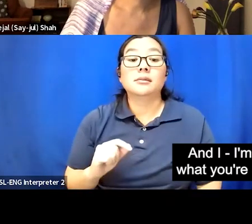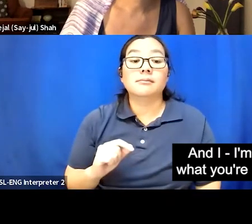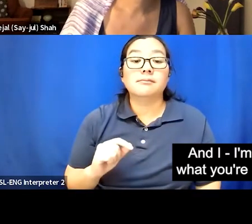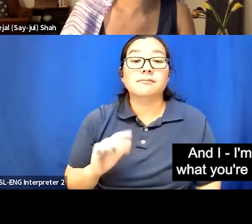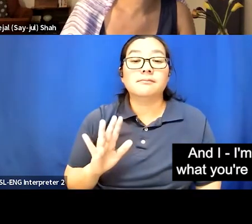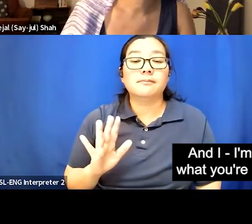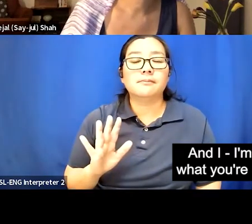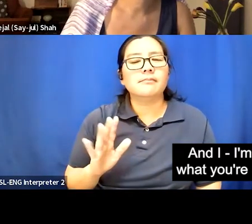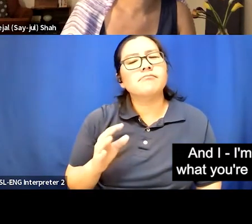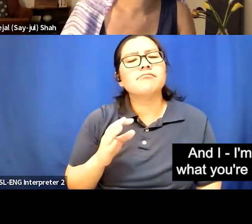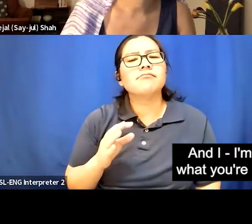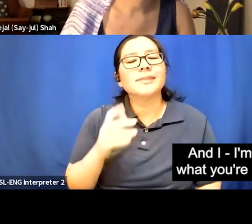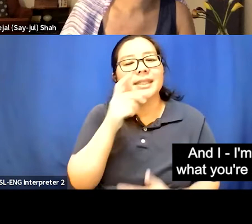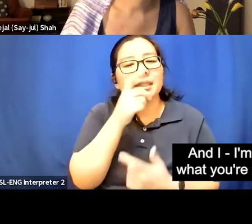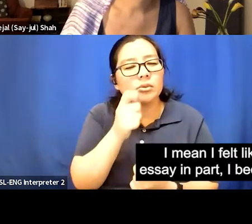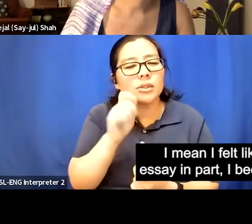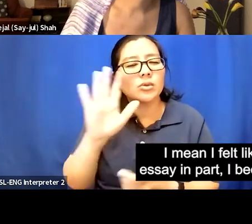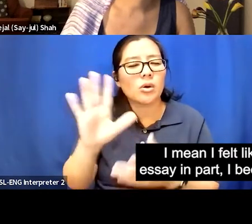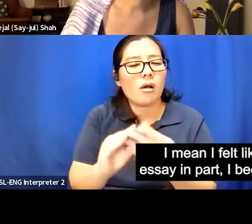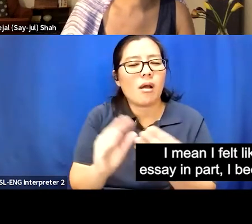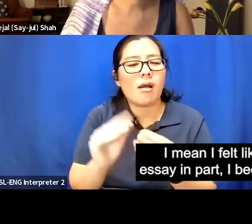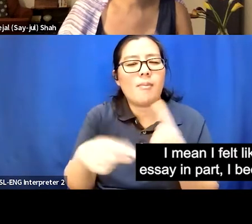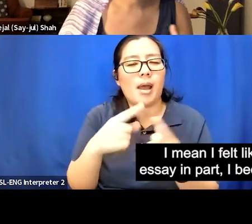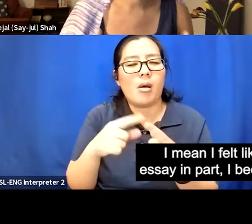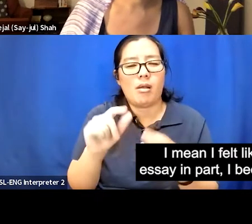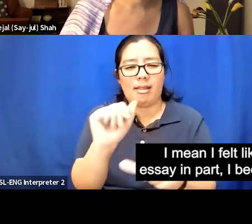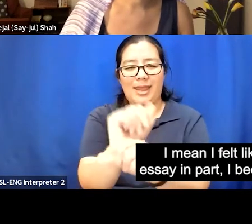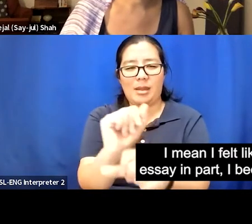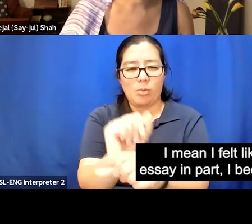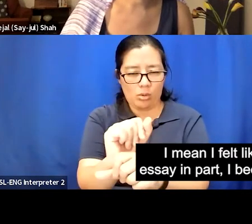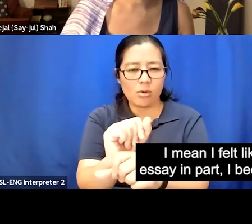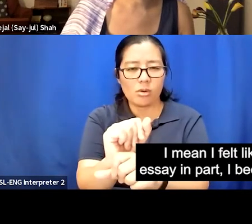I'm just interested in what you're saying about labor. I mean, I felt